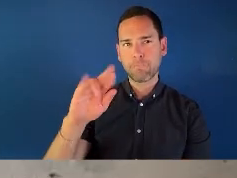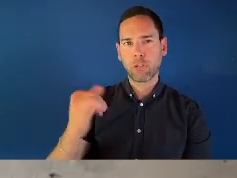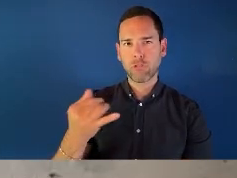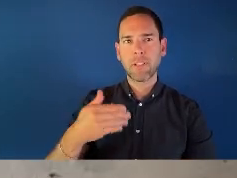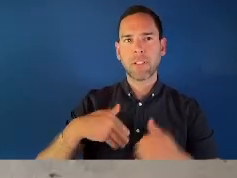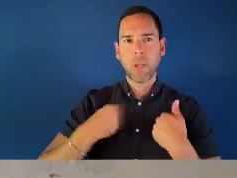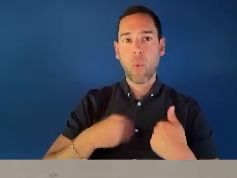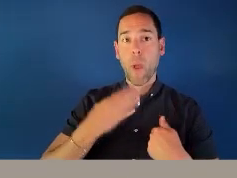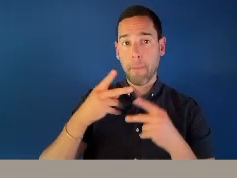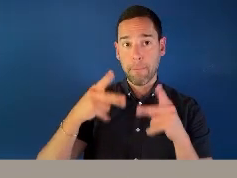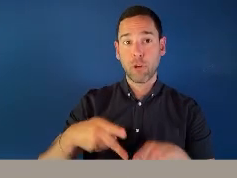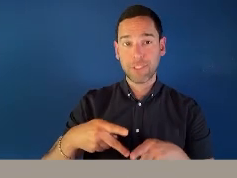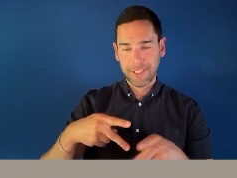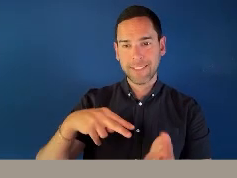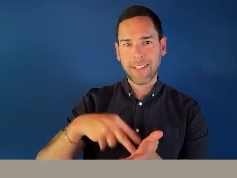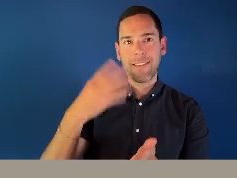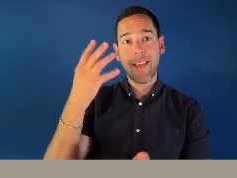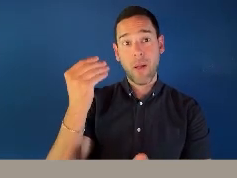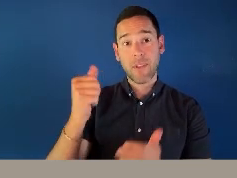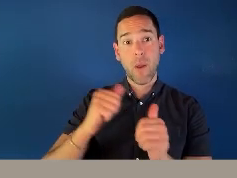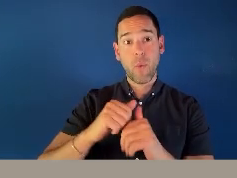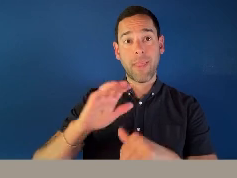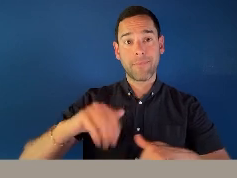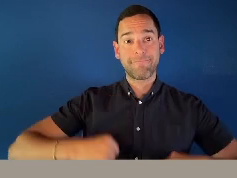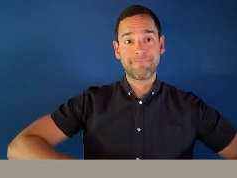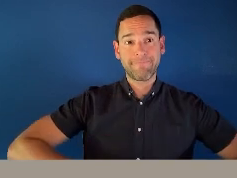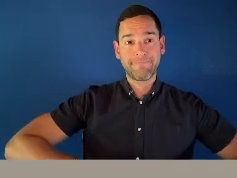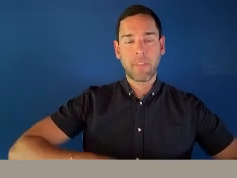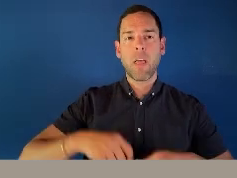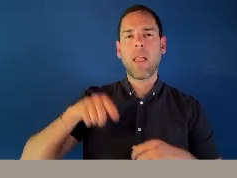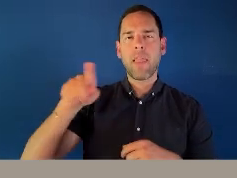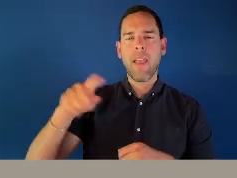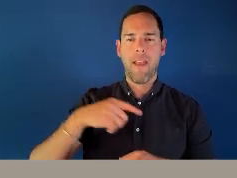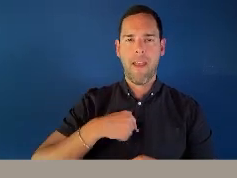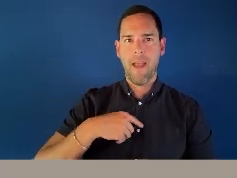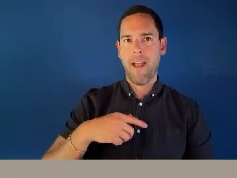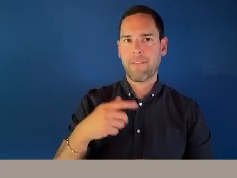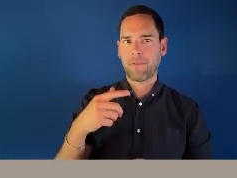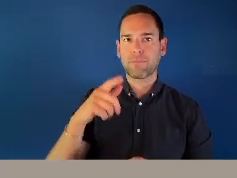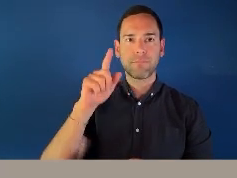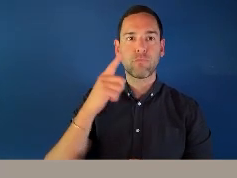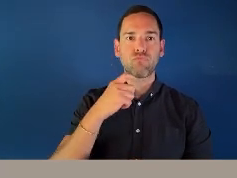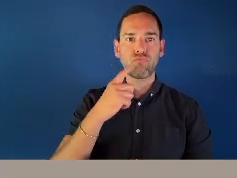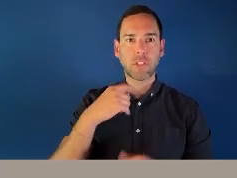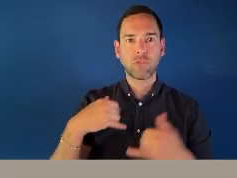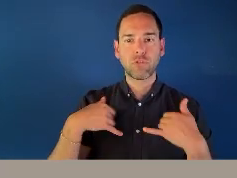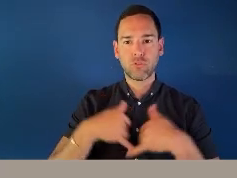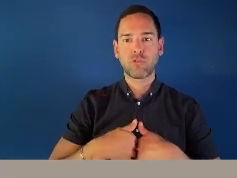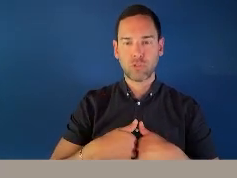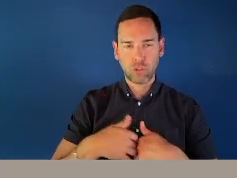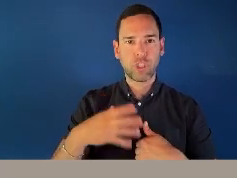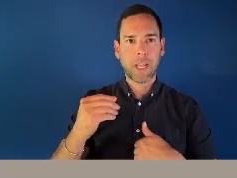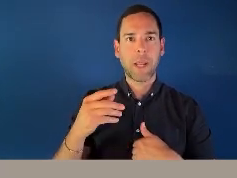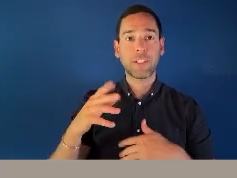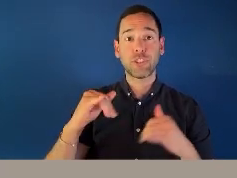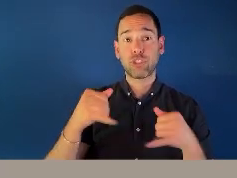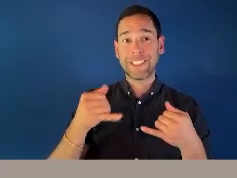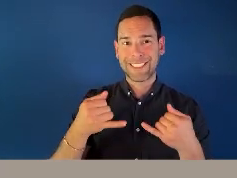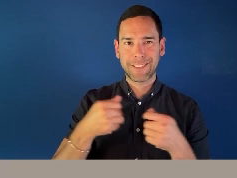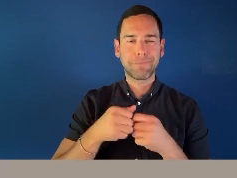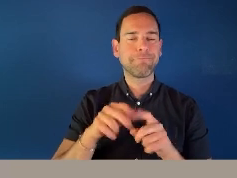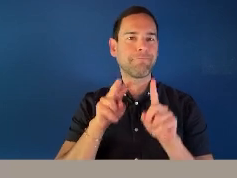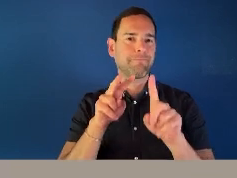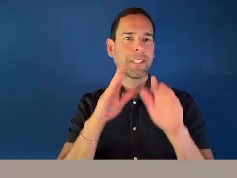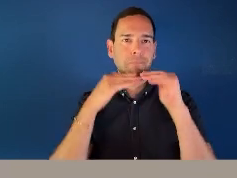I am from Colorado. I never moved. I'm still living here. An illustration of RJ